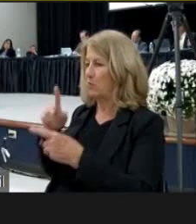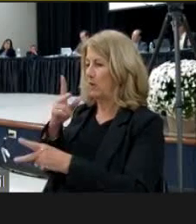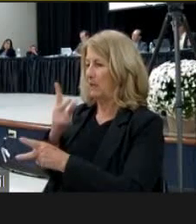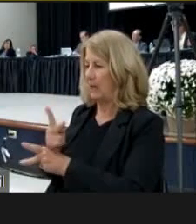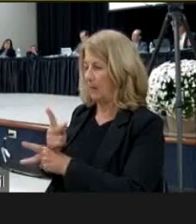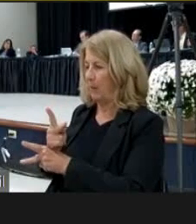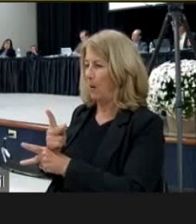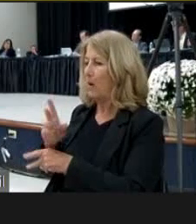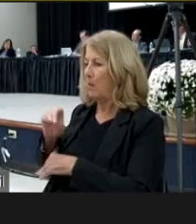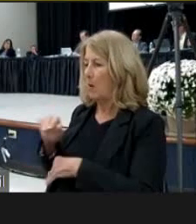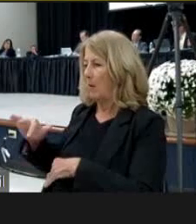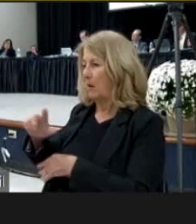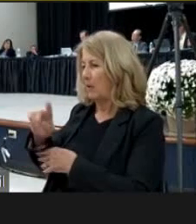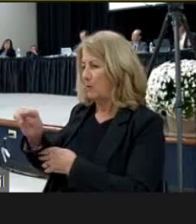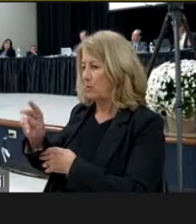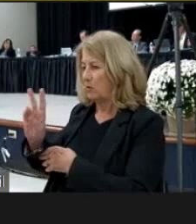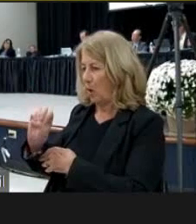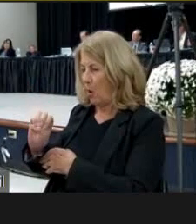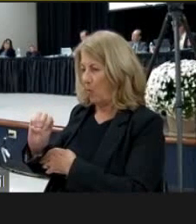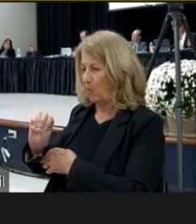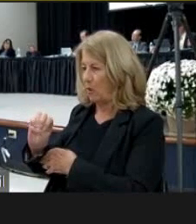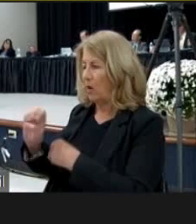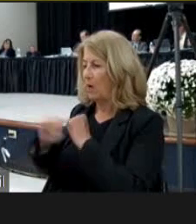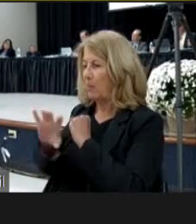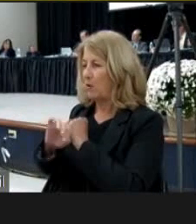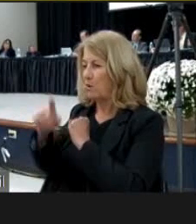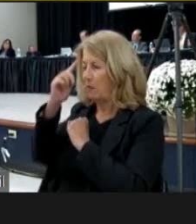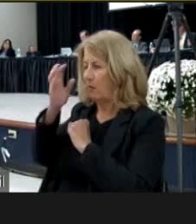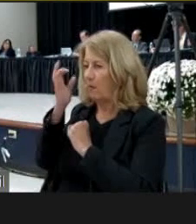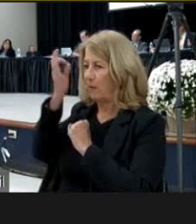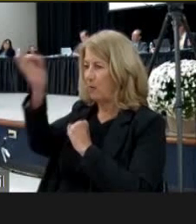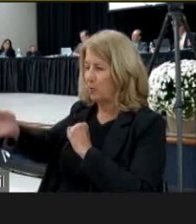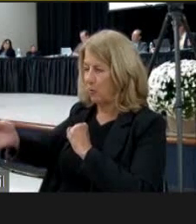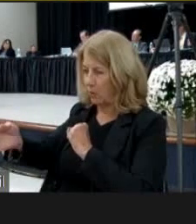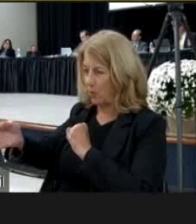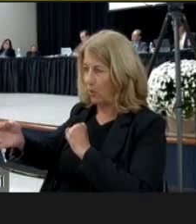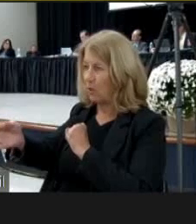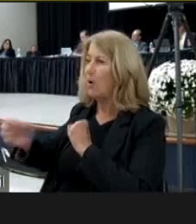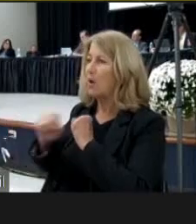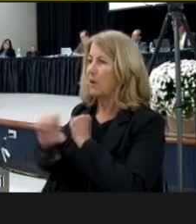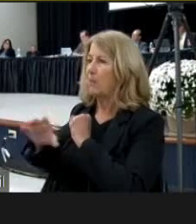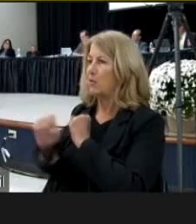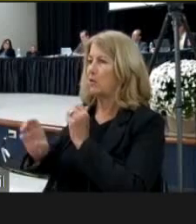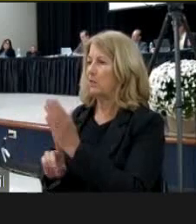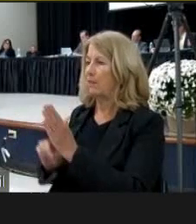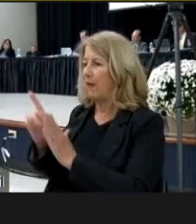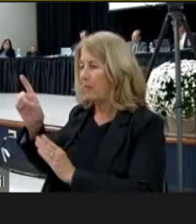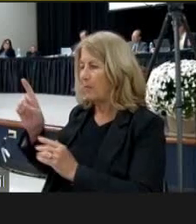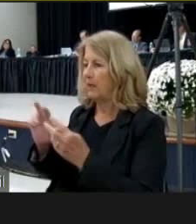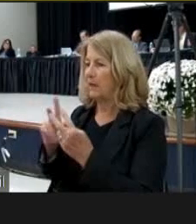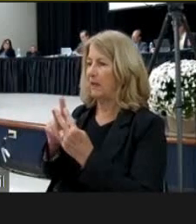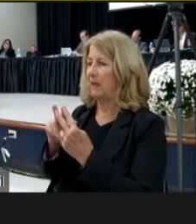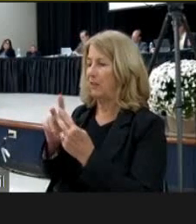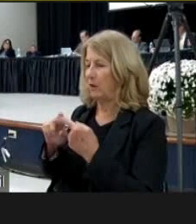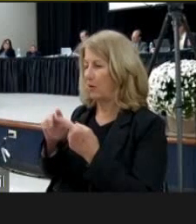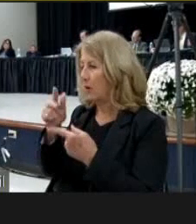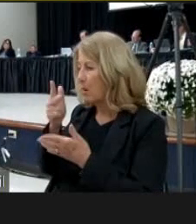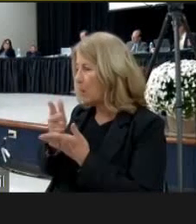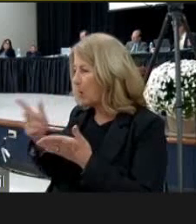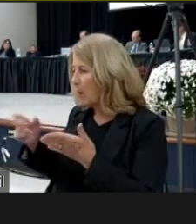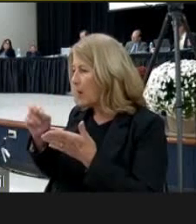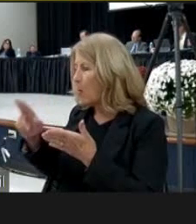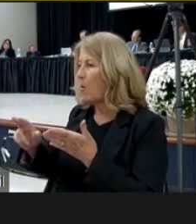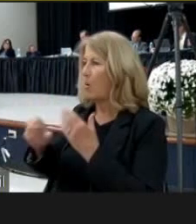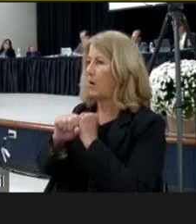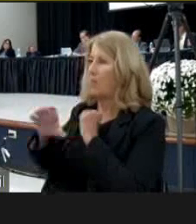zoned commercial for future potential commercial development, either parking or a commercial building. I